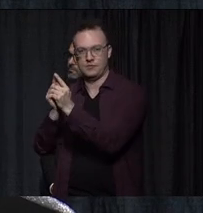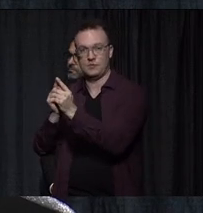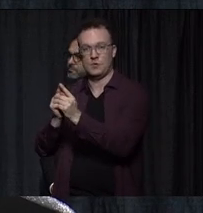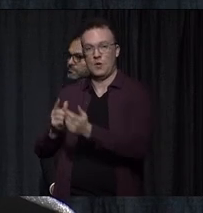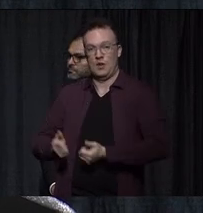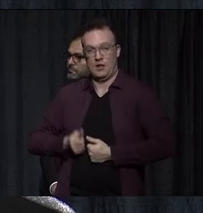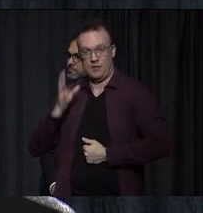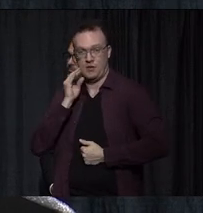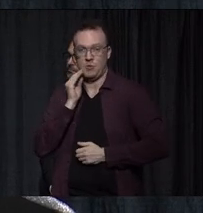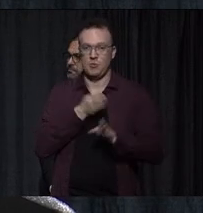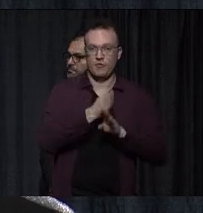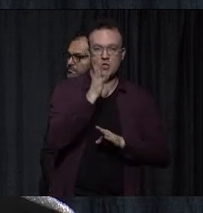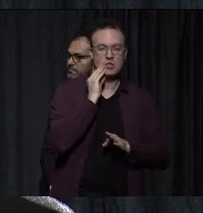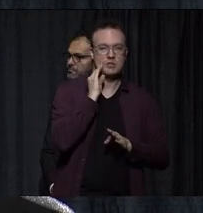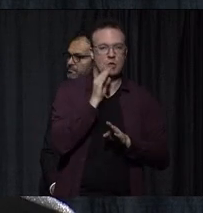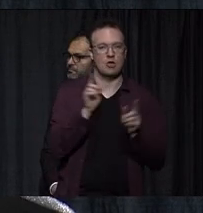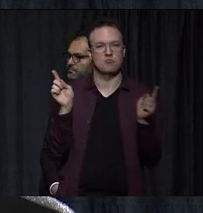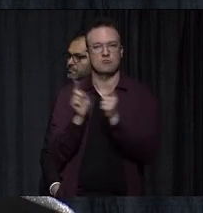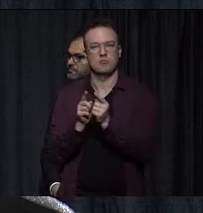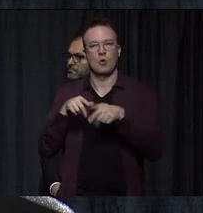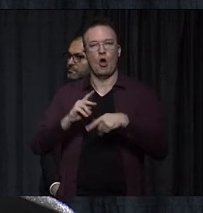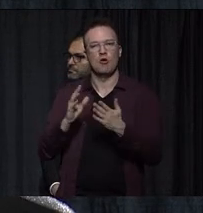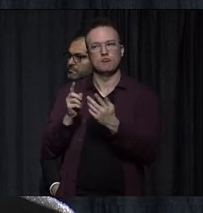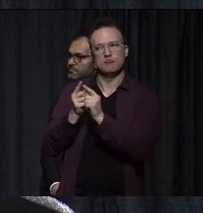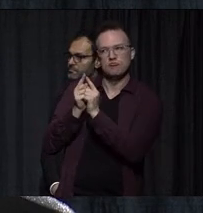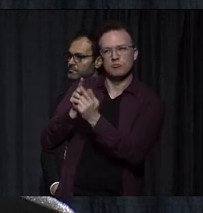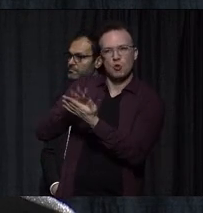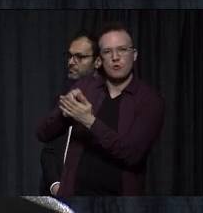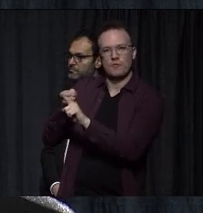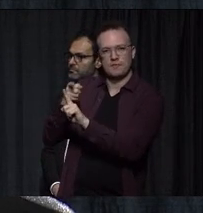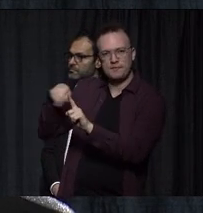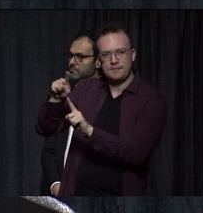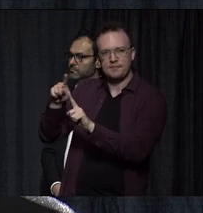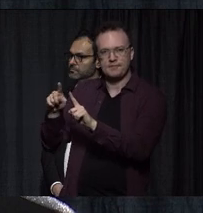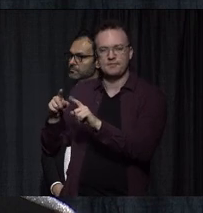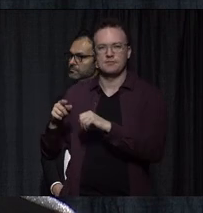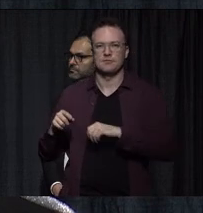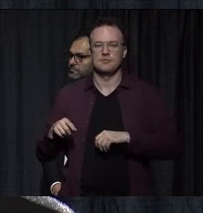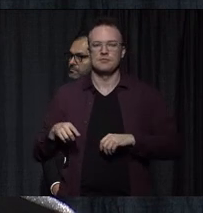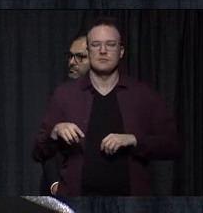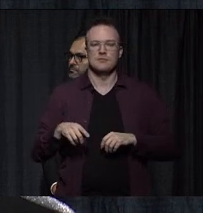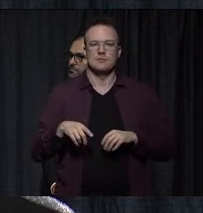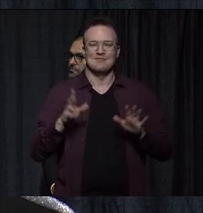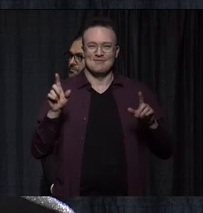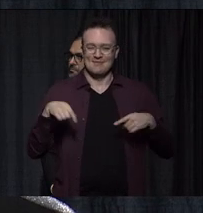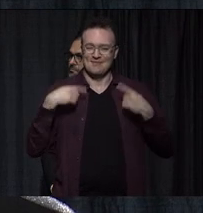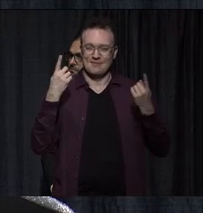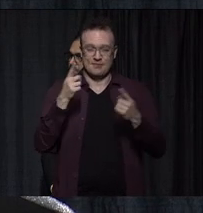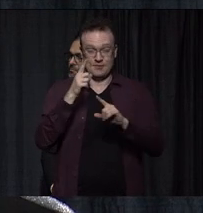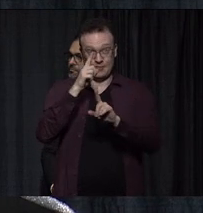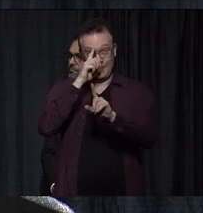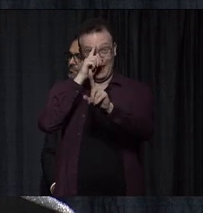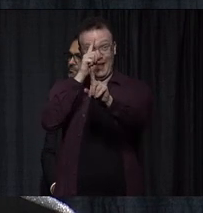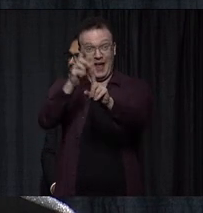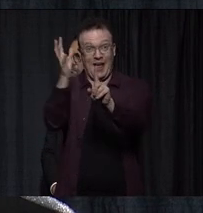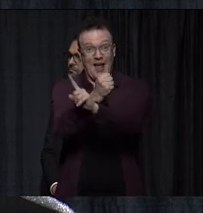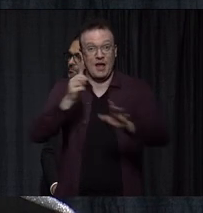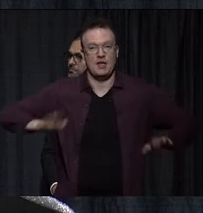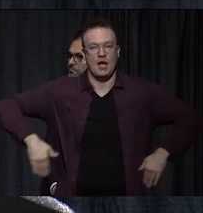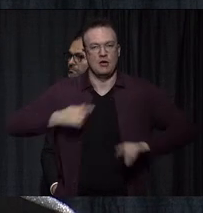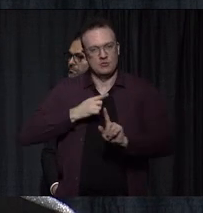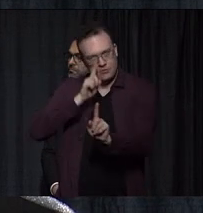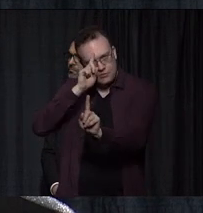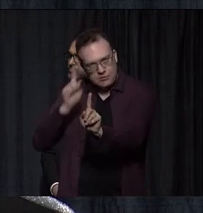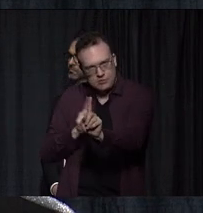these mentees. But we still, as I mentioned before, have an incredibly far road to go that